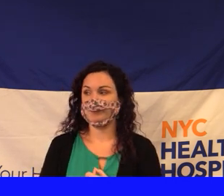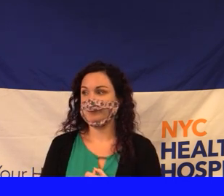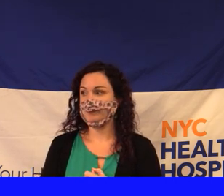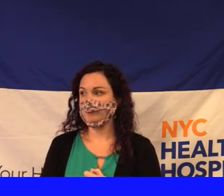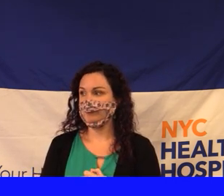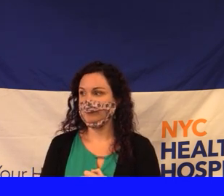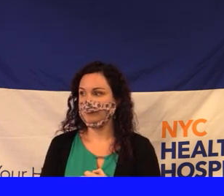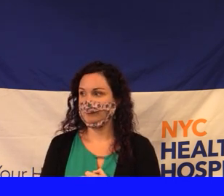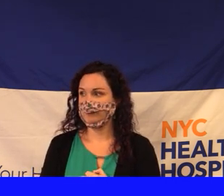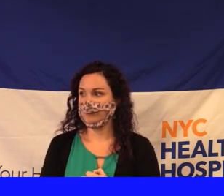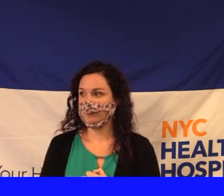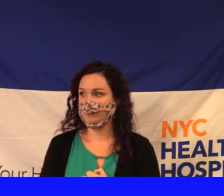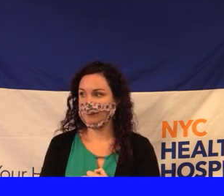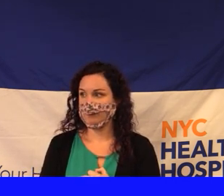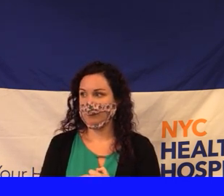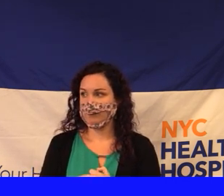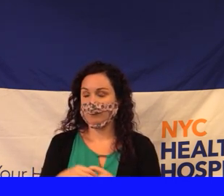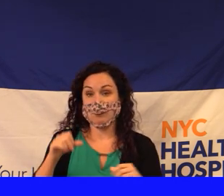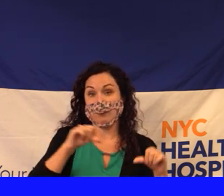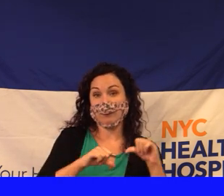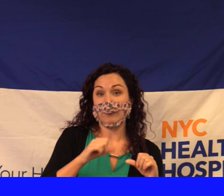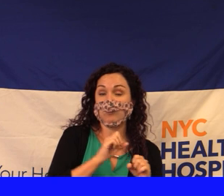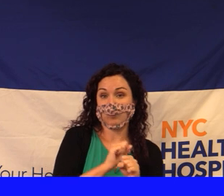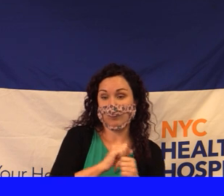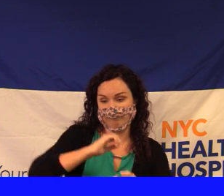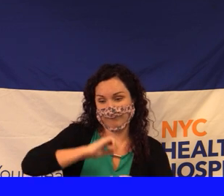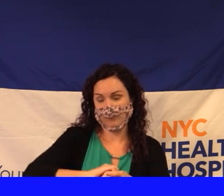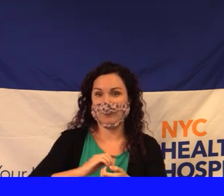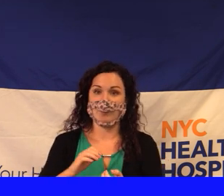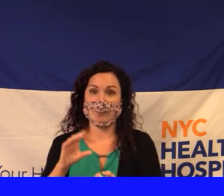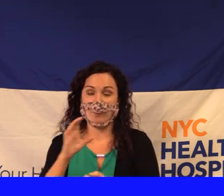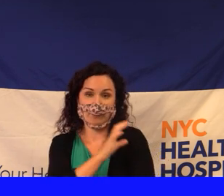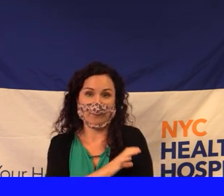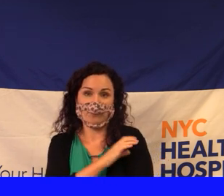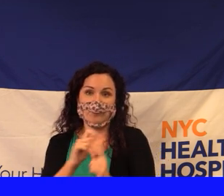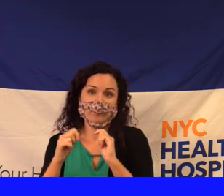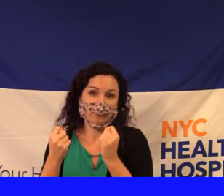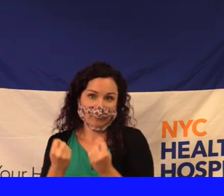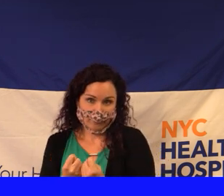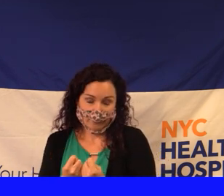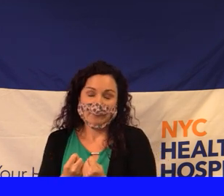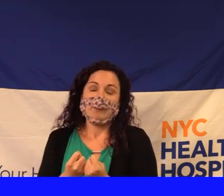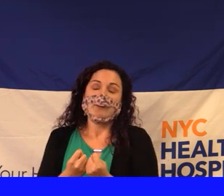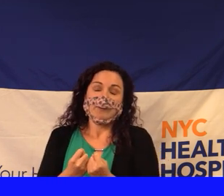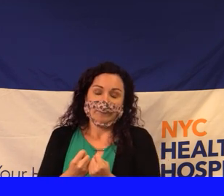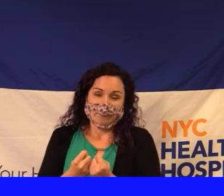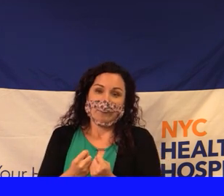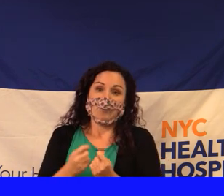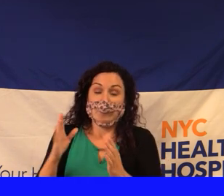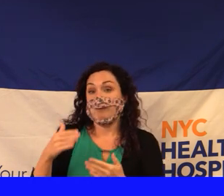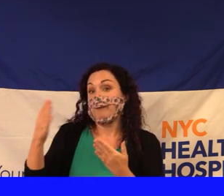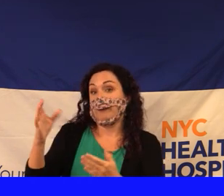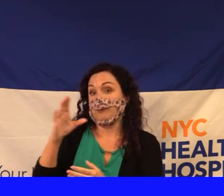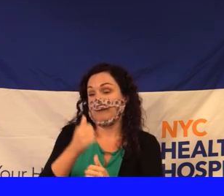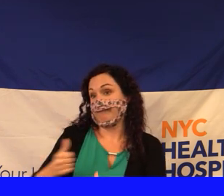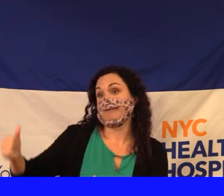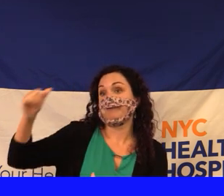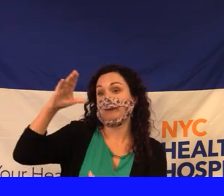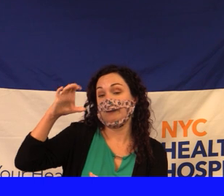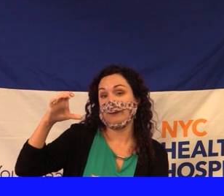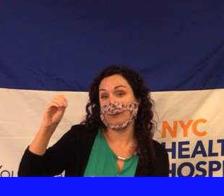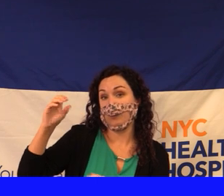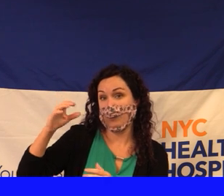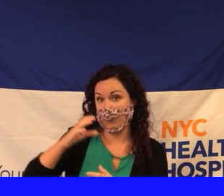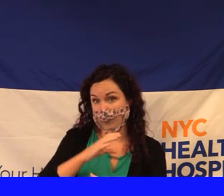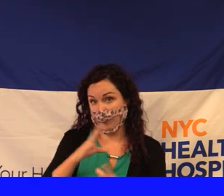Besides this kind of due diligence work with our clinical teams, we had presented these findings to the CEO Council, the